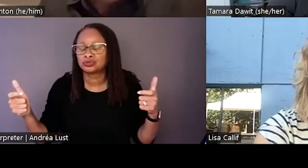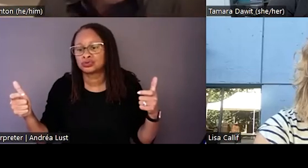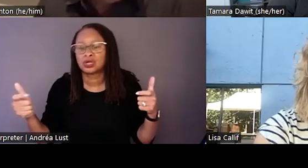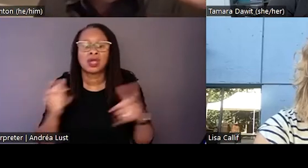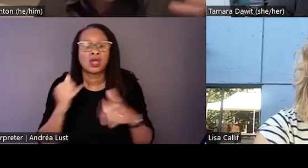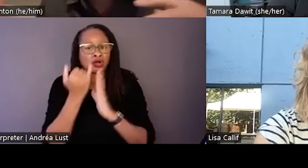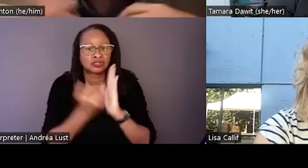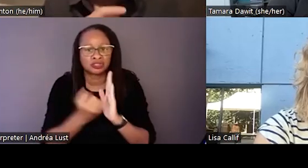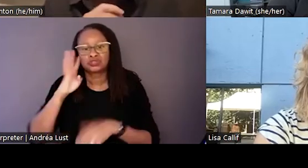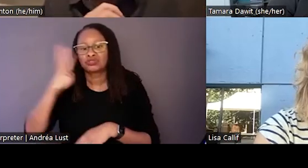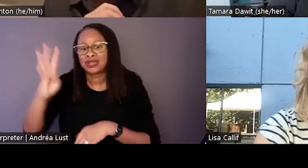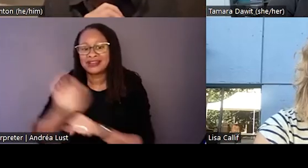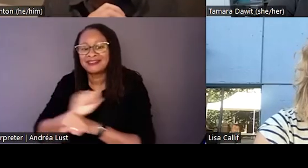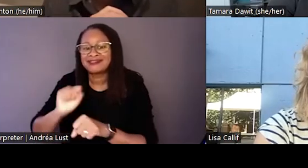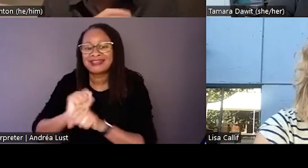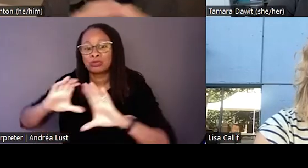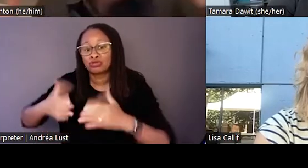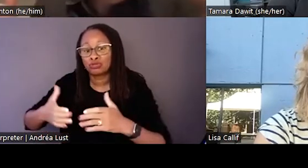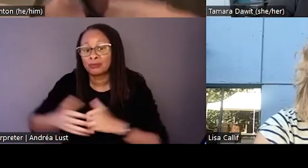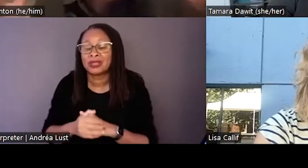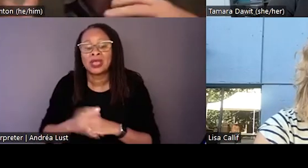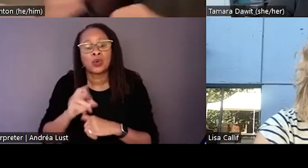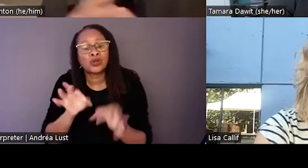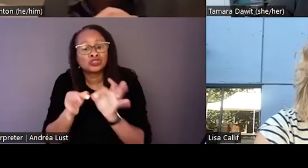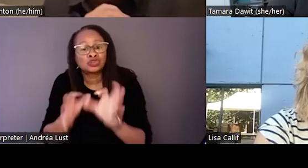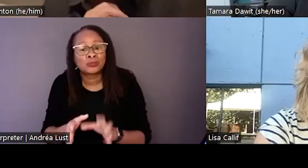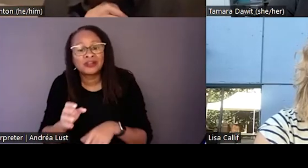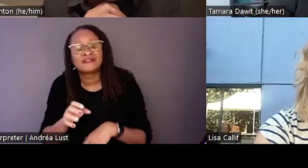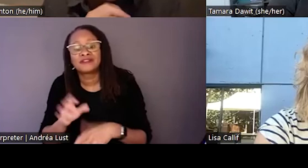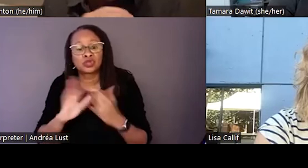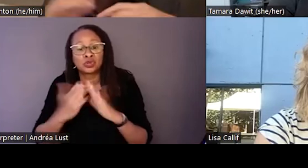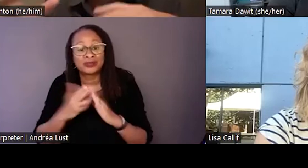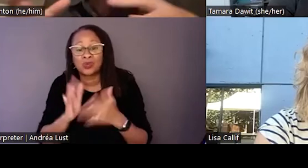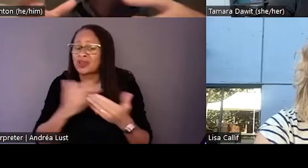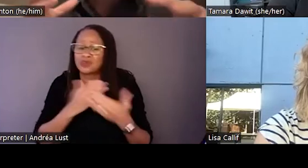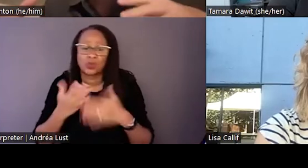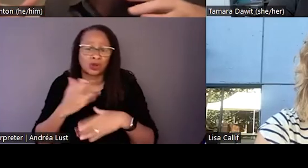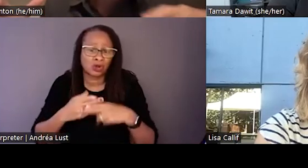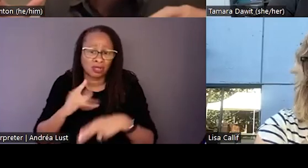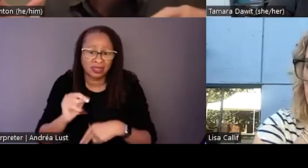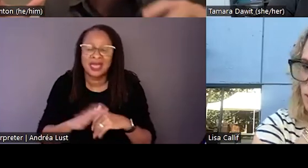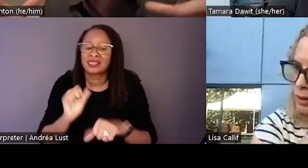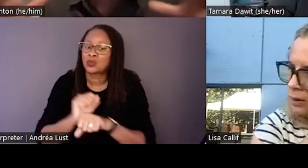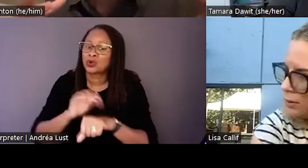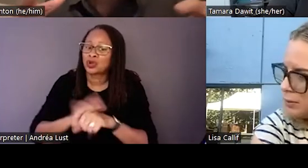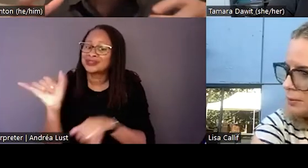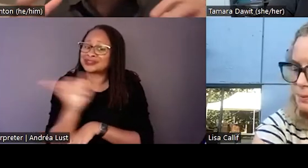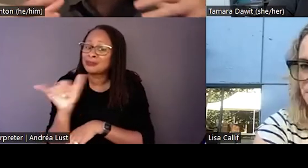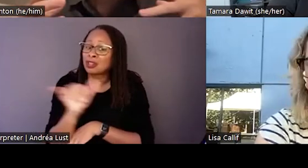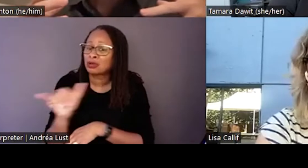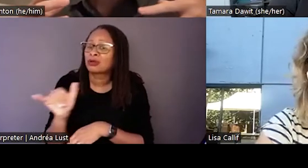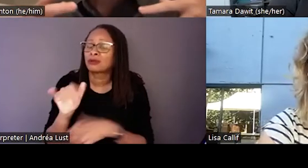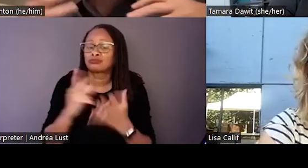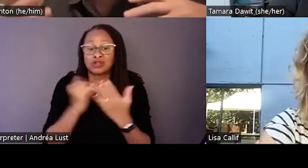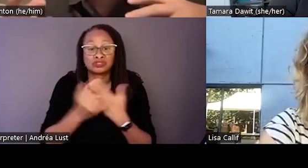artistic creative labor group or interpretive community, whatever we want to call them, that are all that are working on similar projects that I think